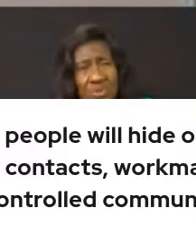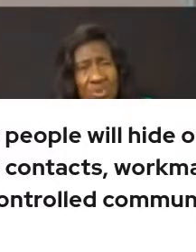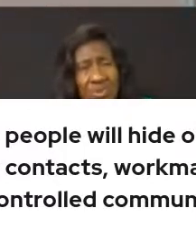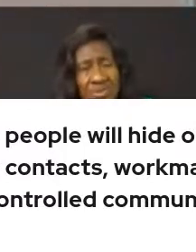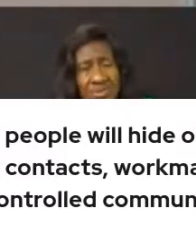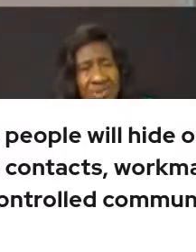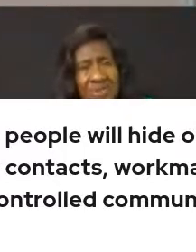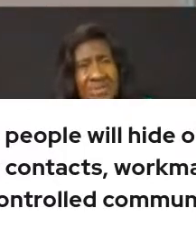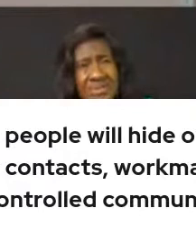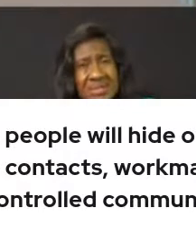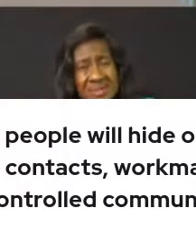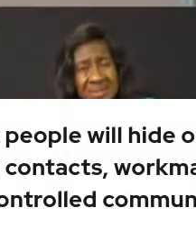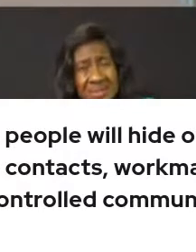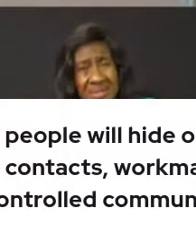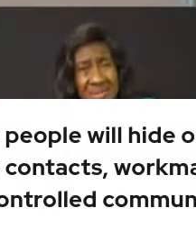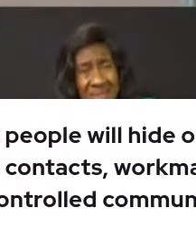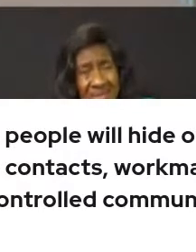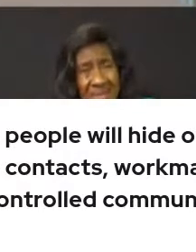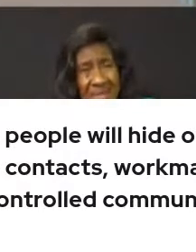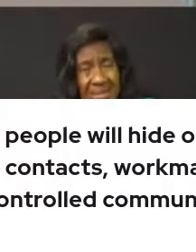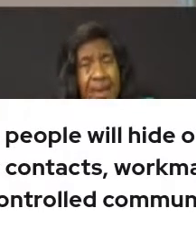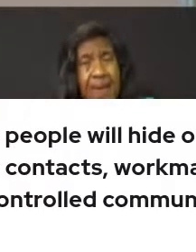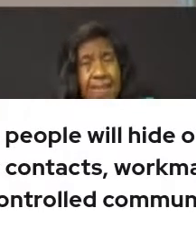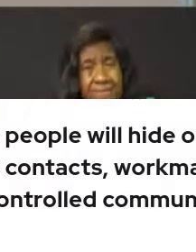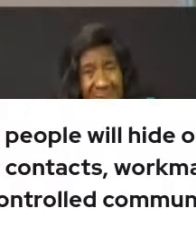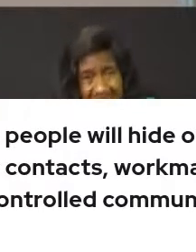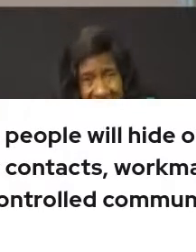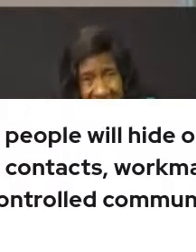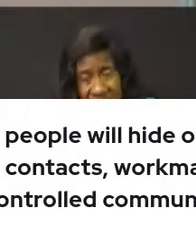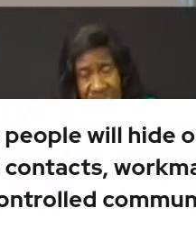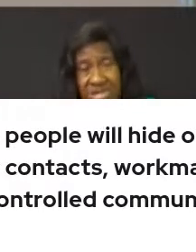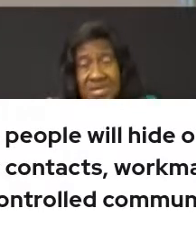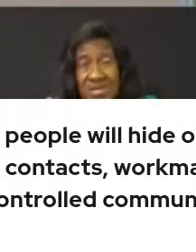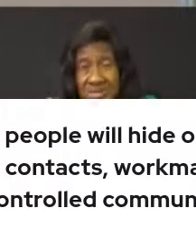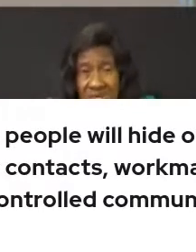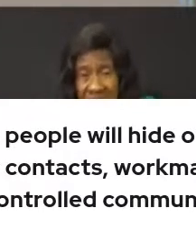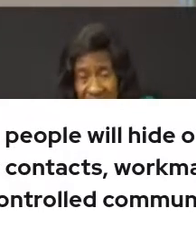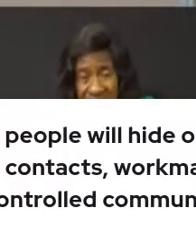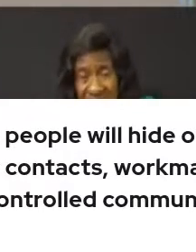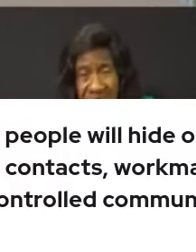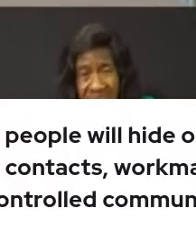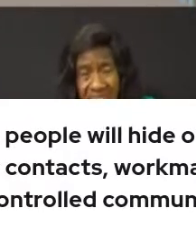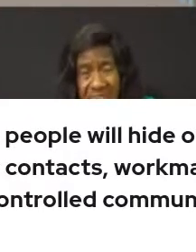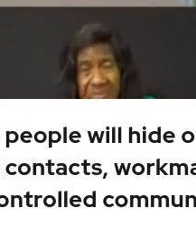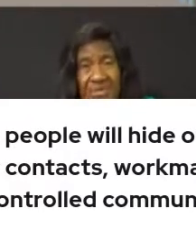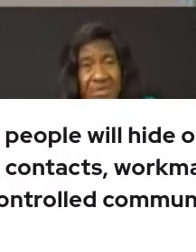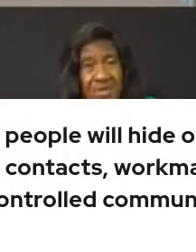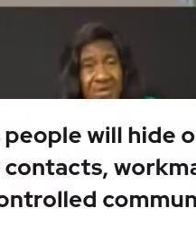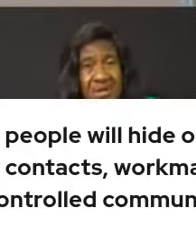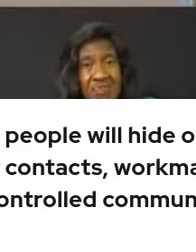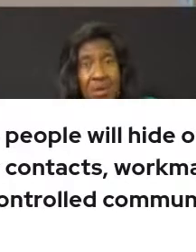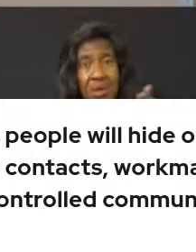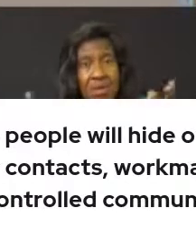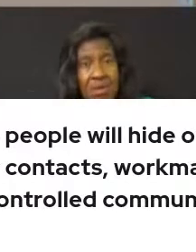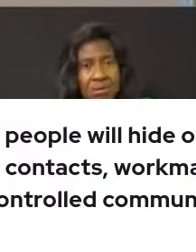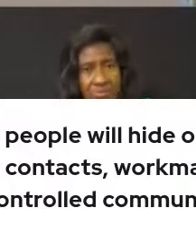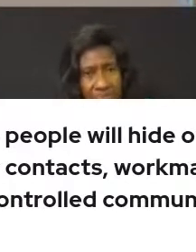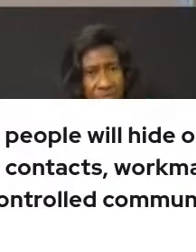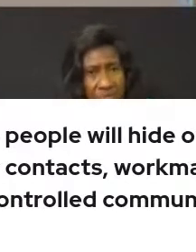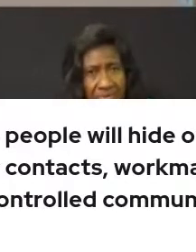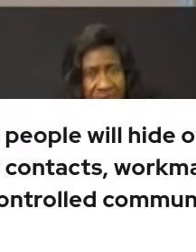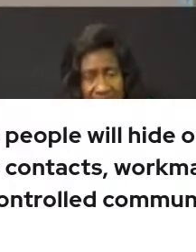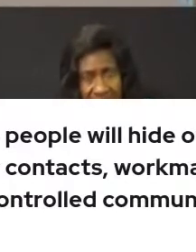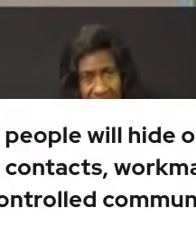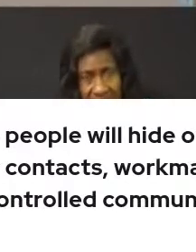capacity to monitor, test, and manage the demands of the most likely scenarios. As part of